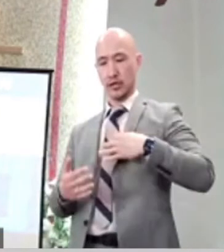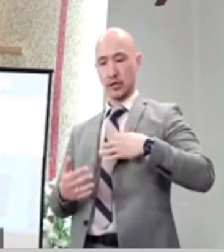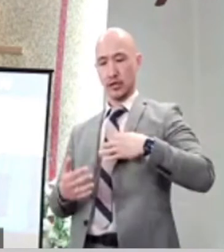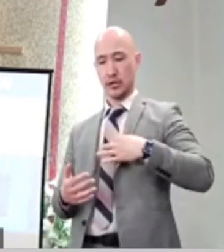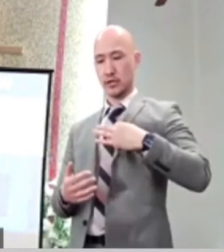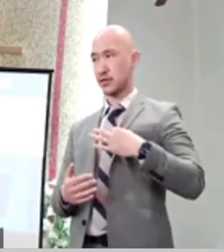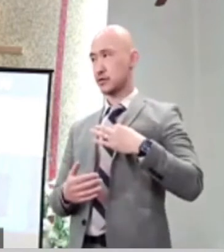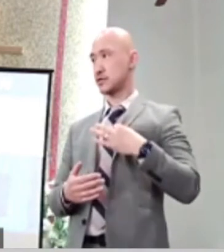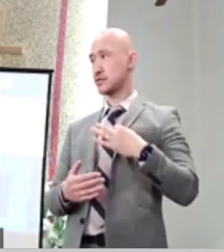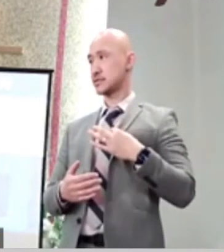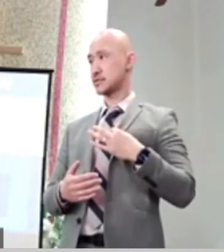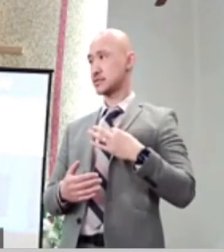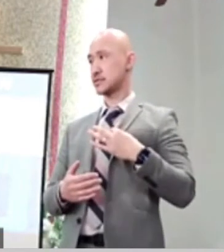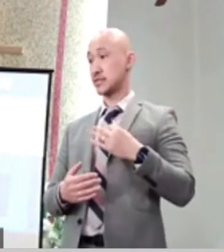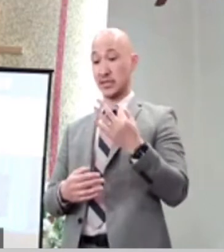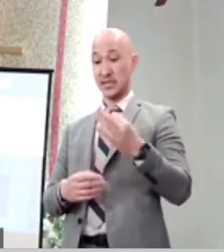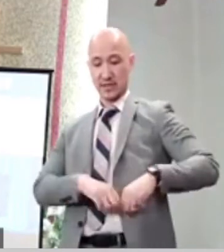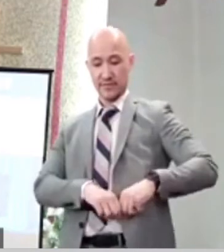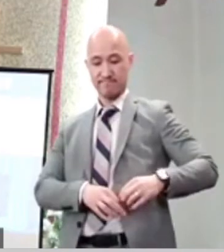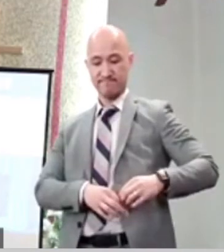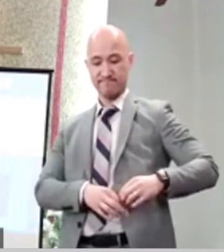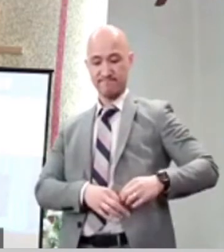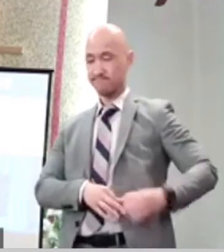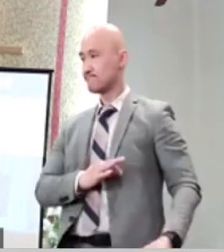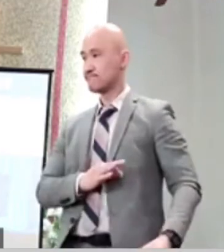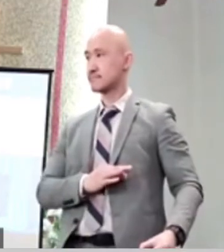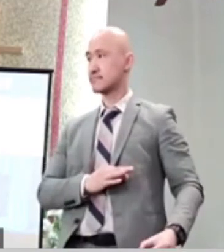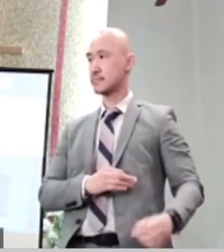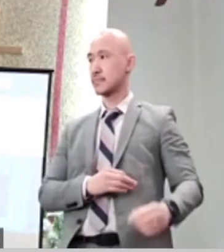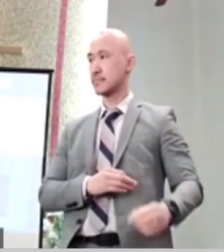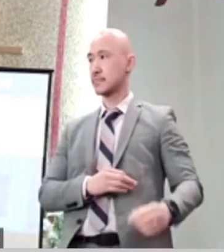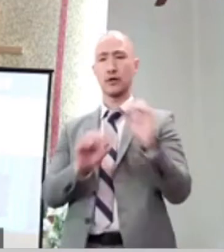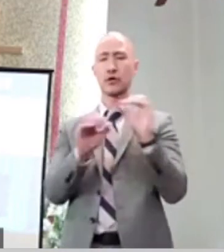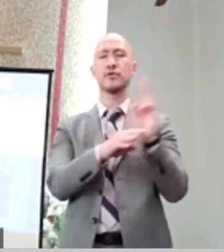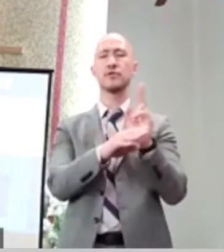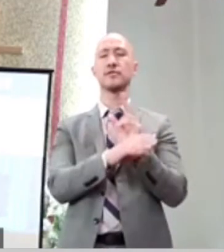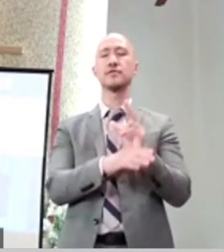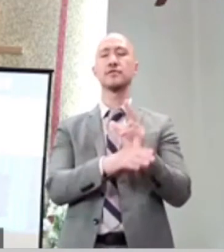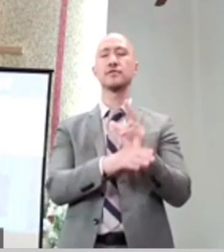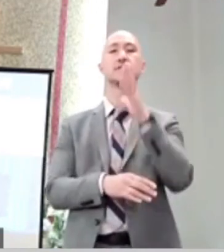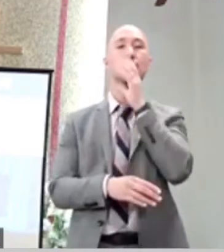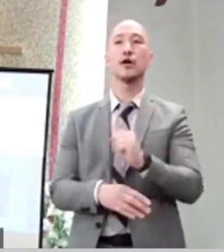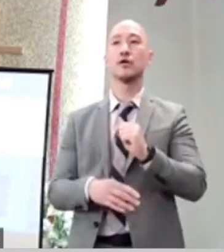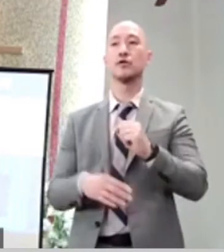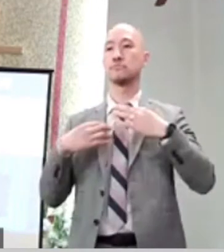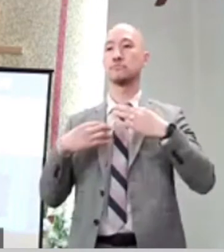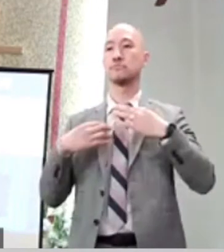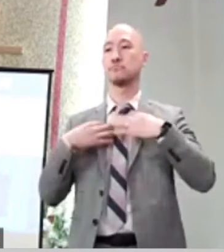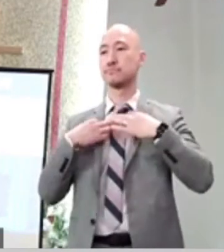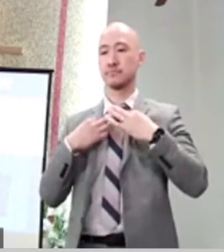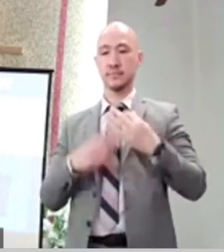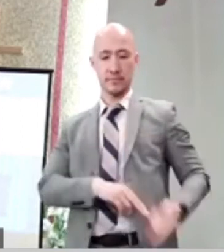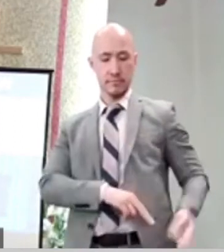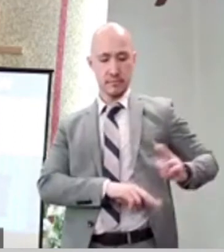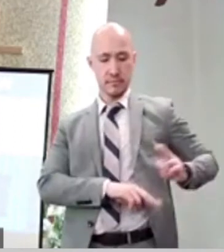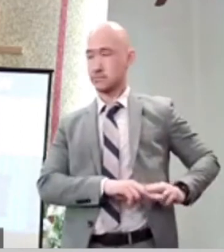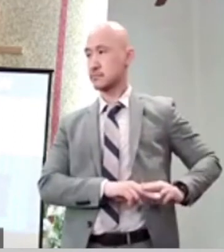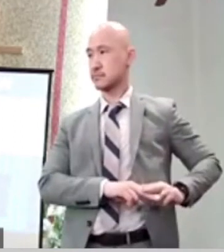an old coat. Otherwise, the new cloth will tear the old. Besides, the patch from the new will not match the